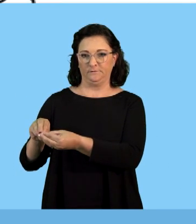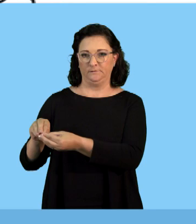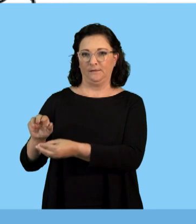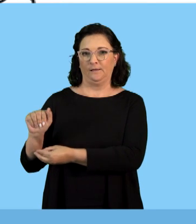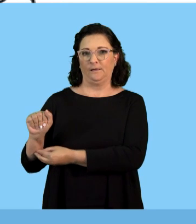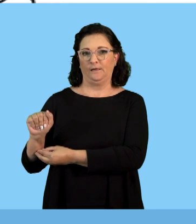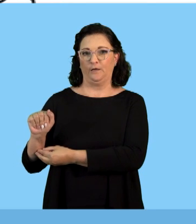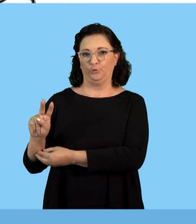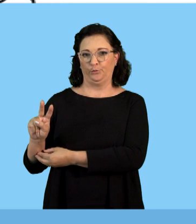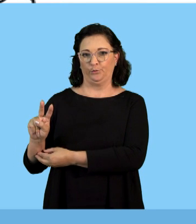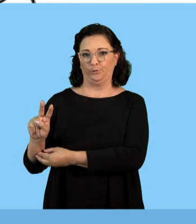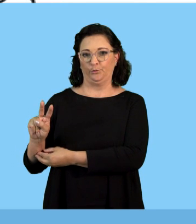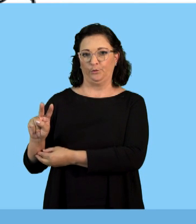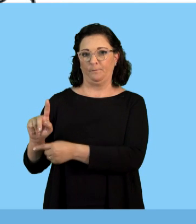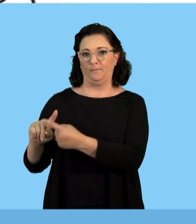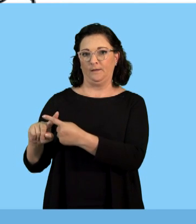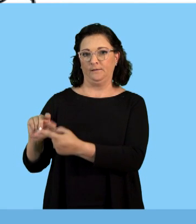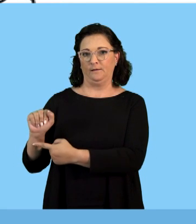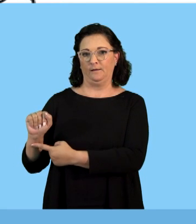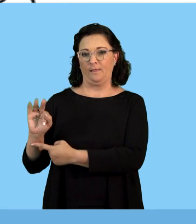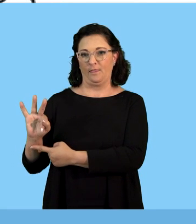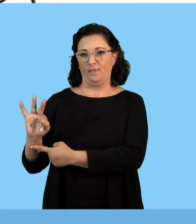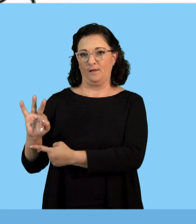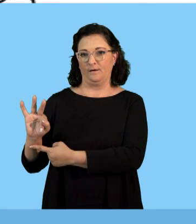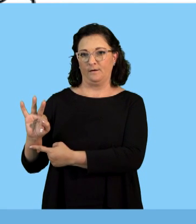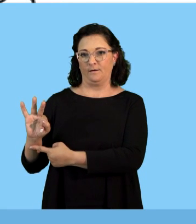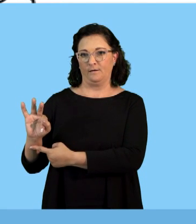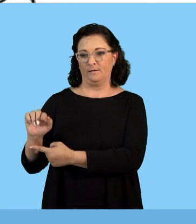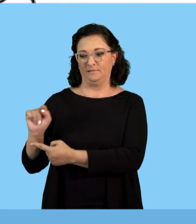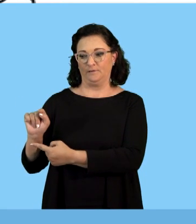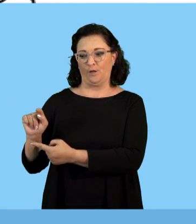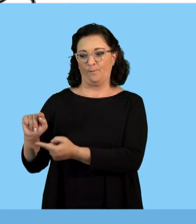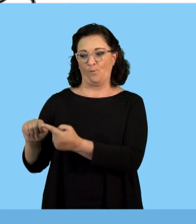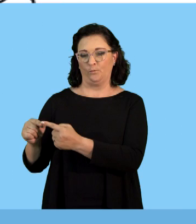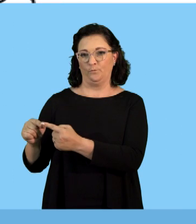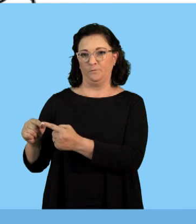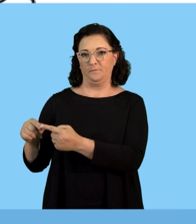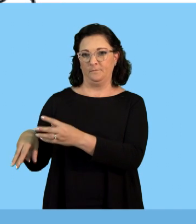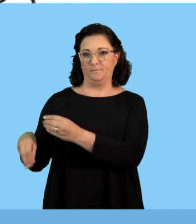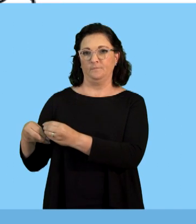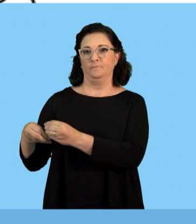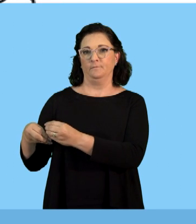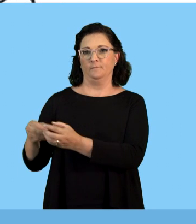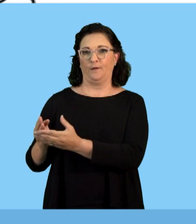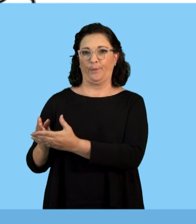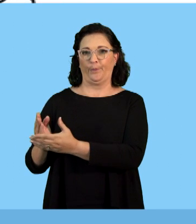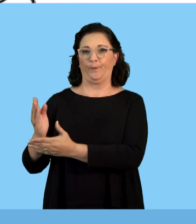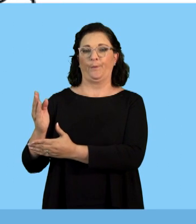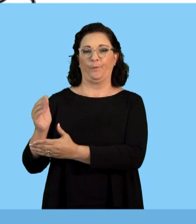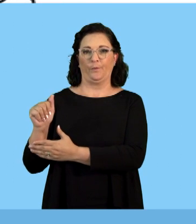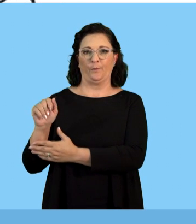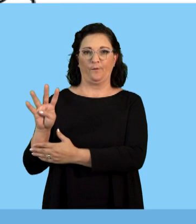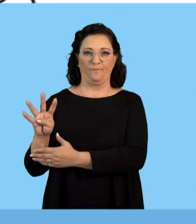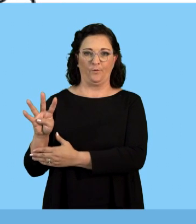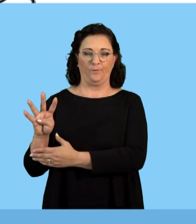up together. So A2 plus A3, they will add up there, and then they will pass through